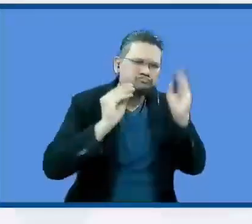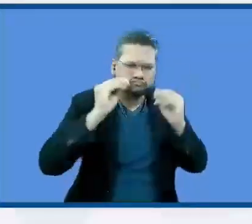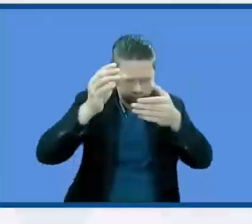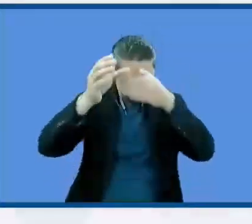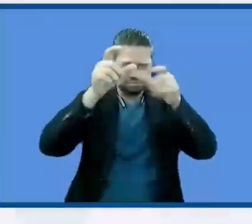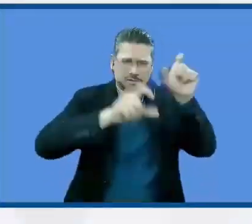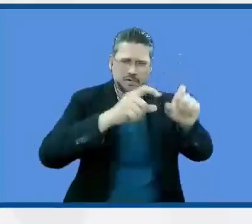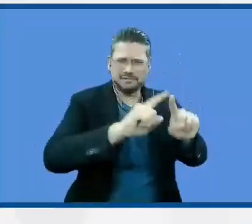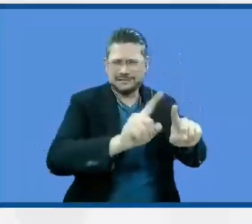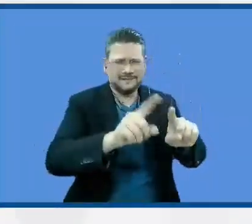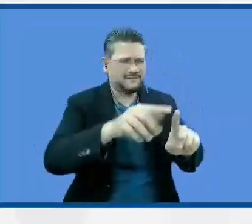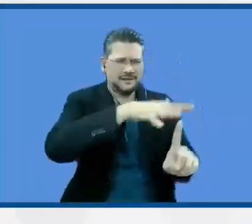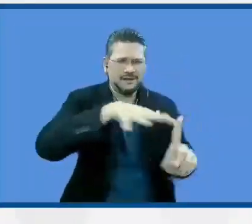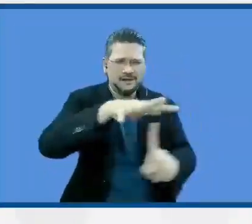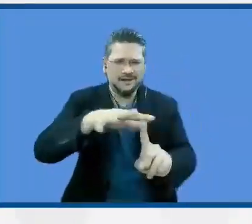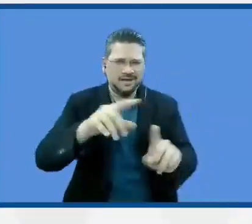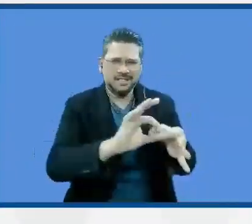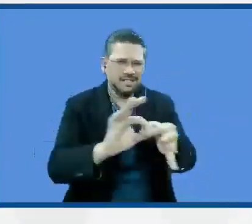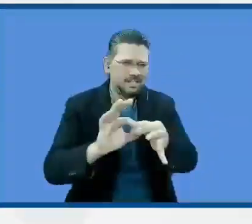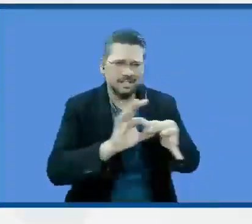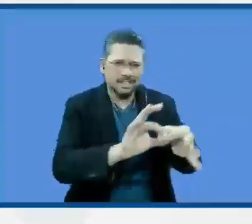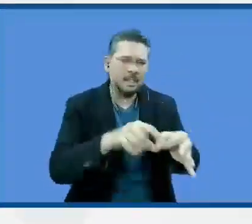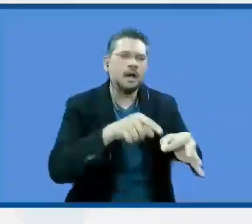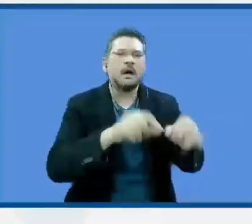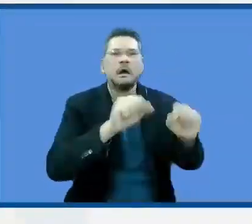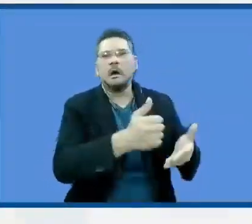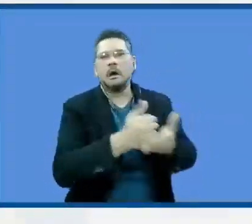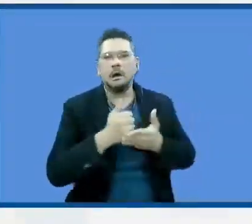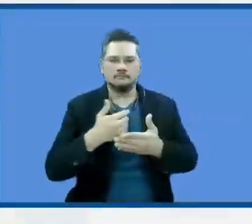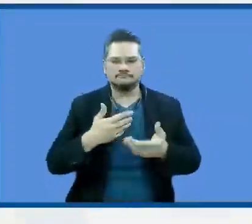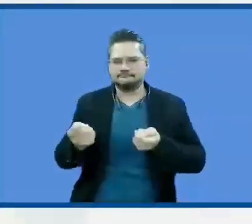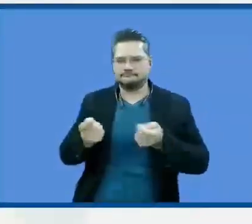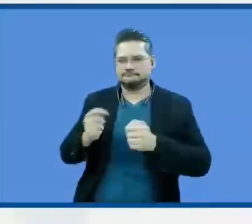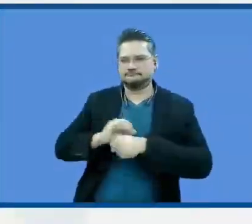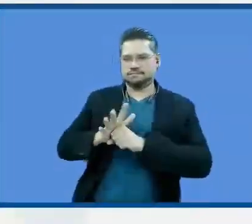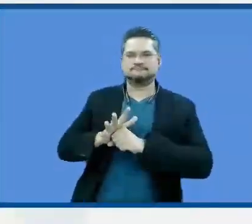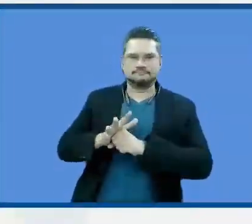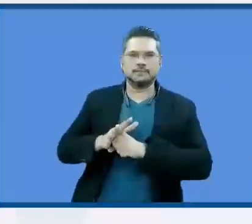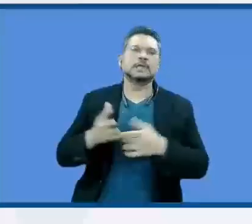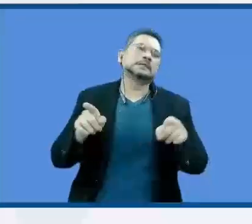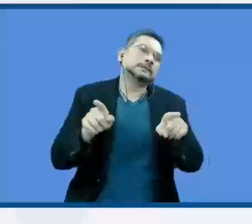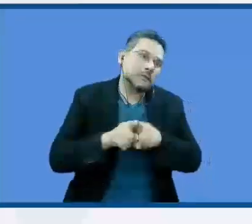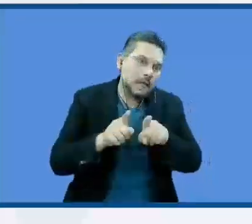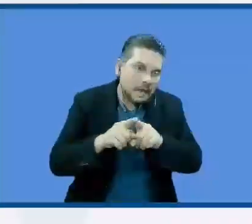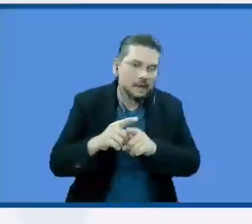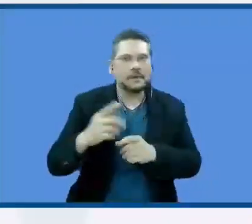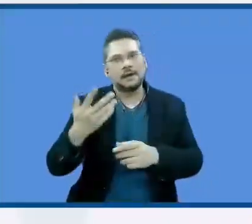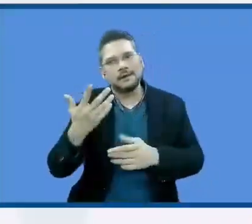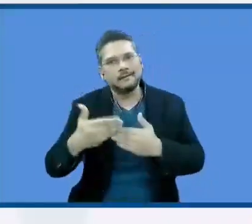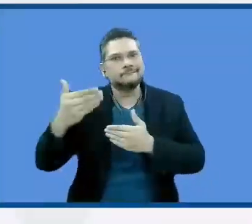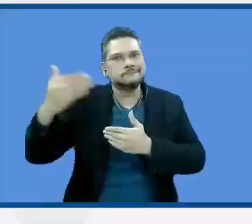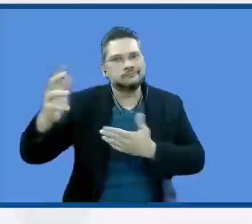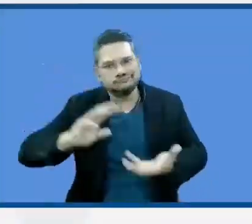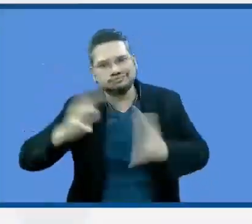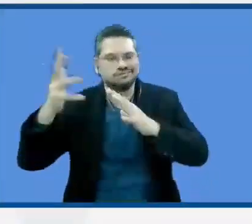and it will no doubt be beneficial in managing any disaster. In addition to science advice,